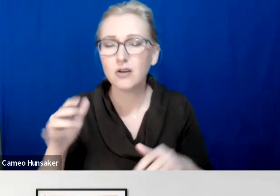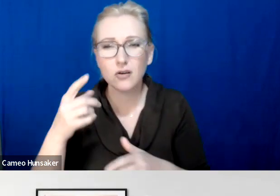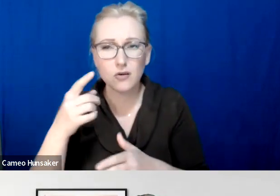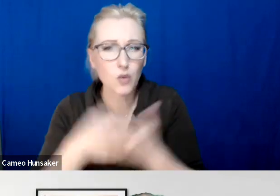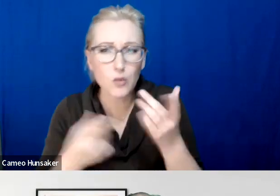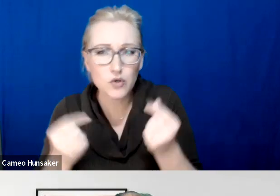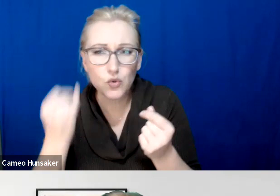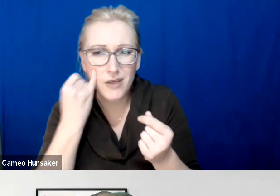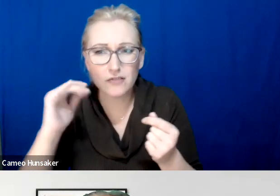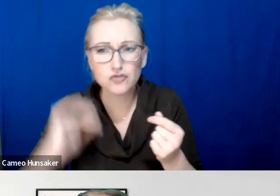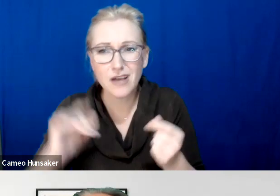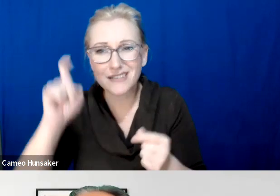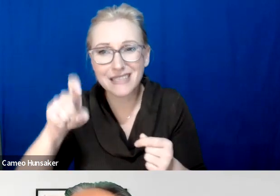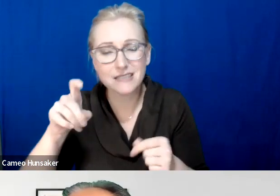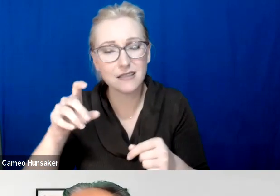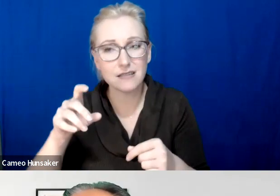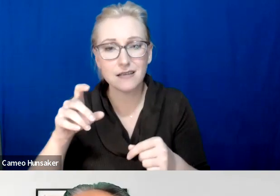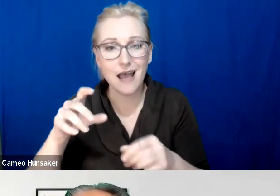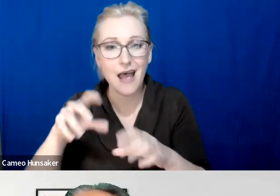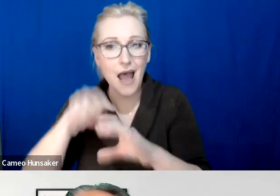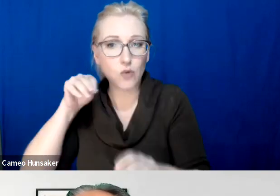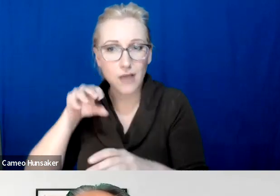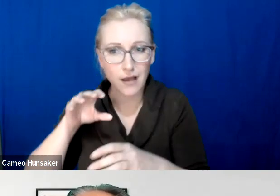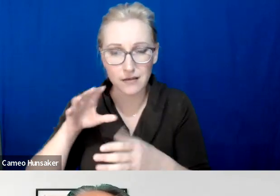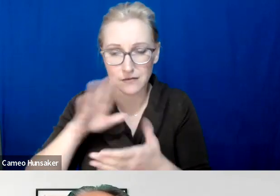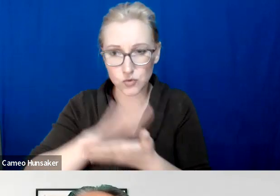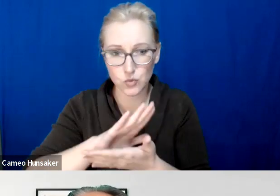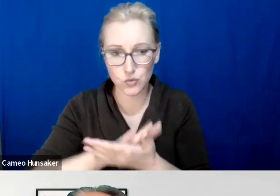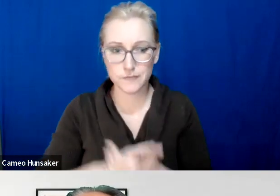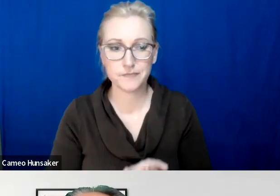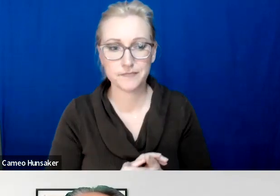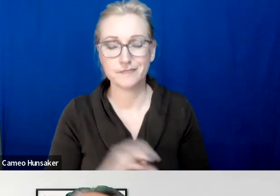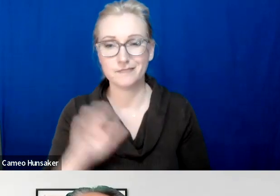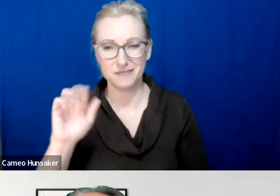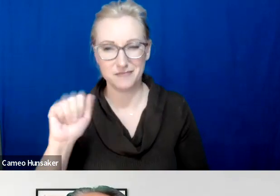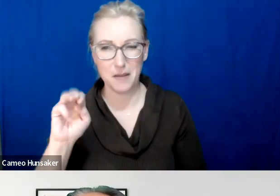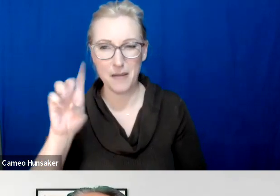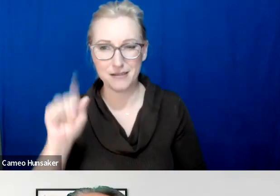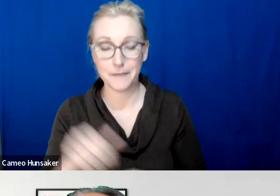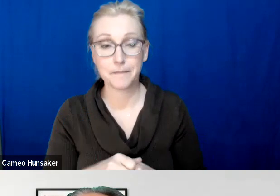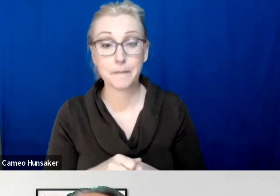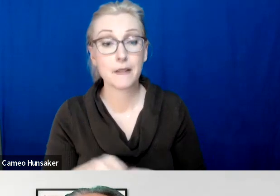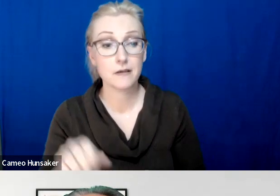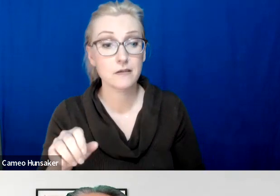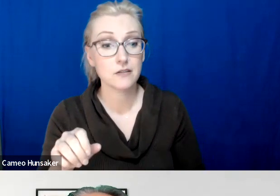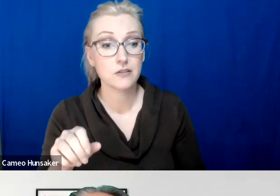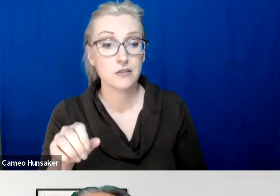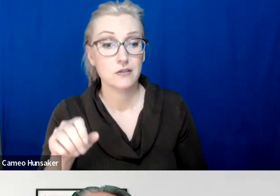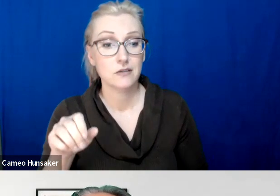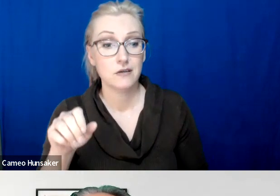Yeah, so AT is definitely part of the IEP. So